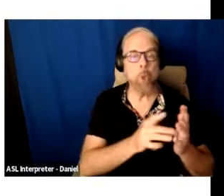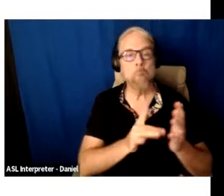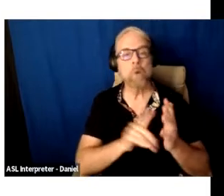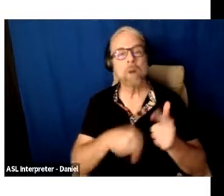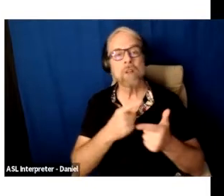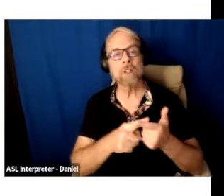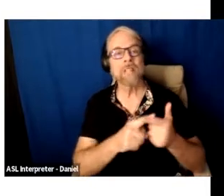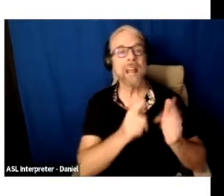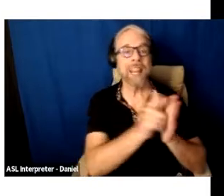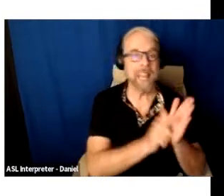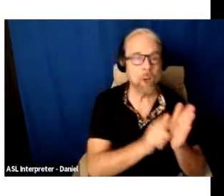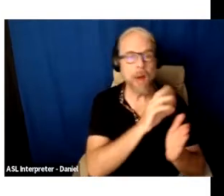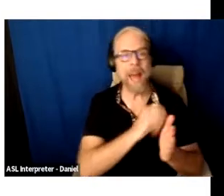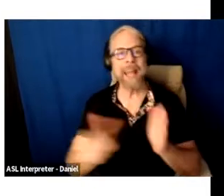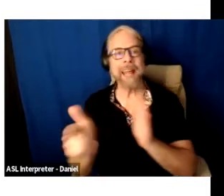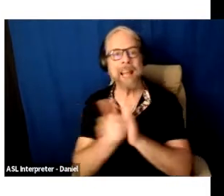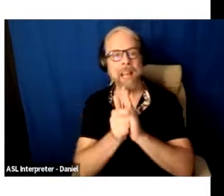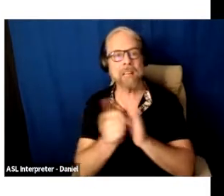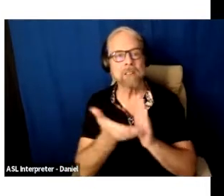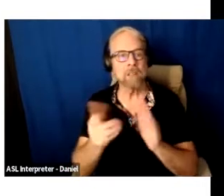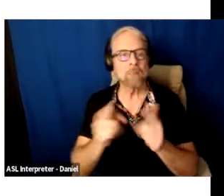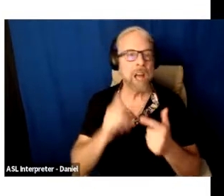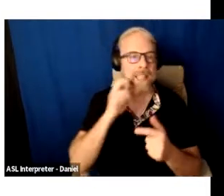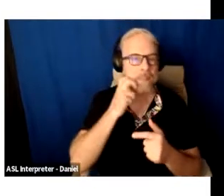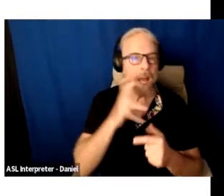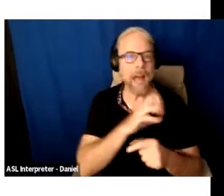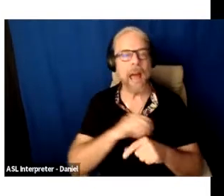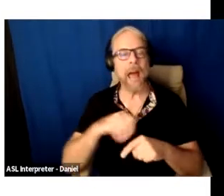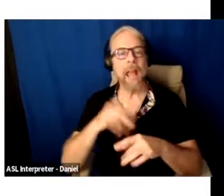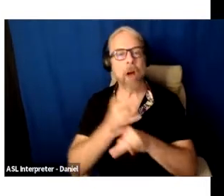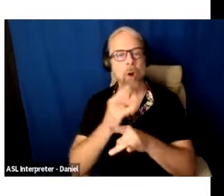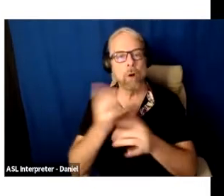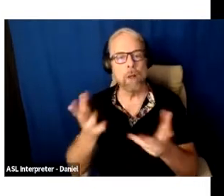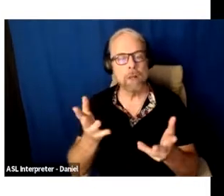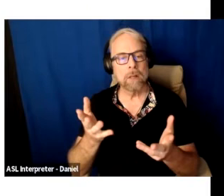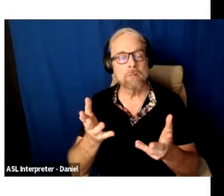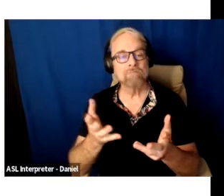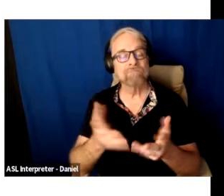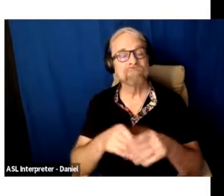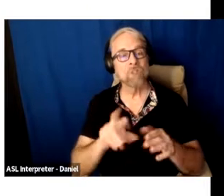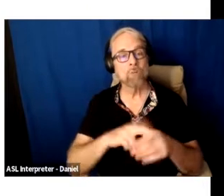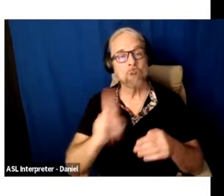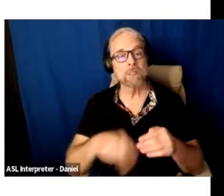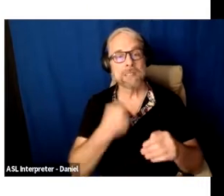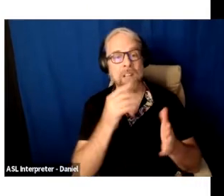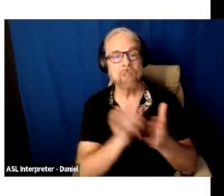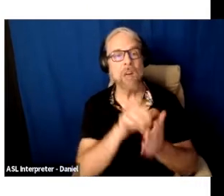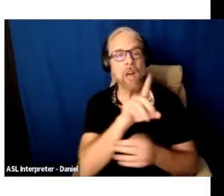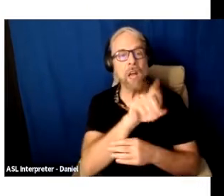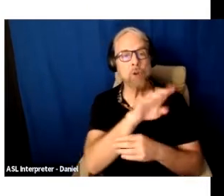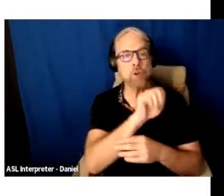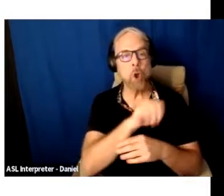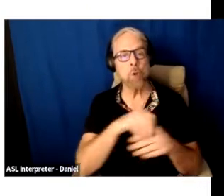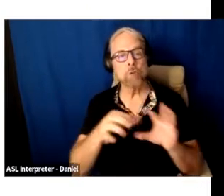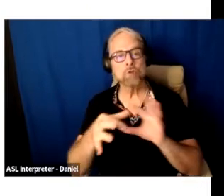illegal substances, tobacco, and alcohol. And they found a dose-response relationship with